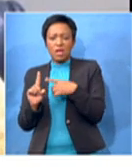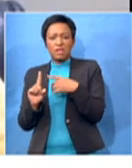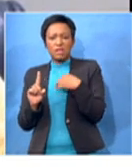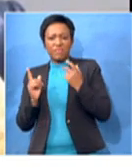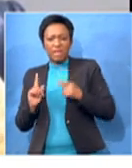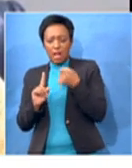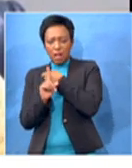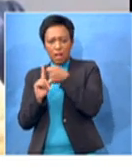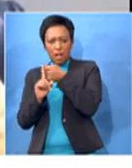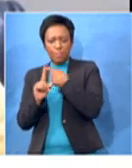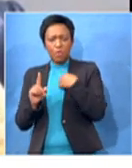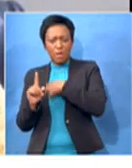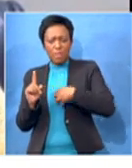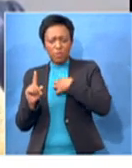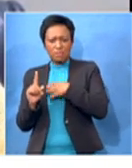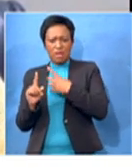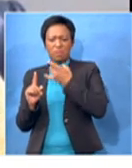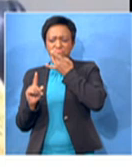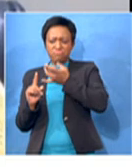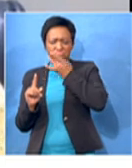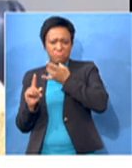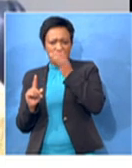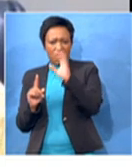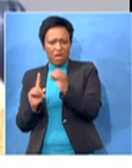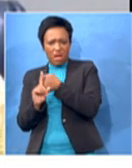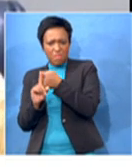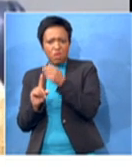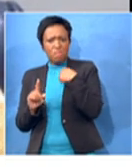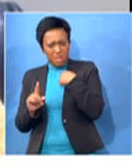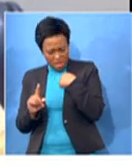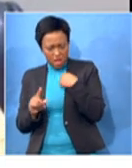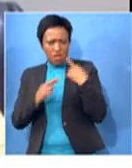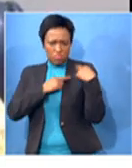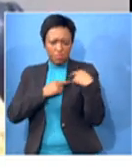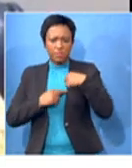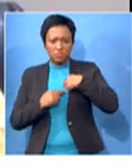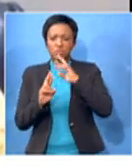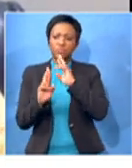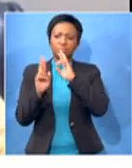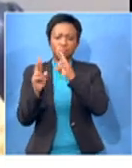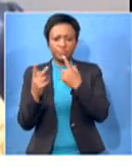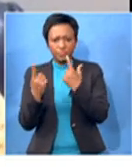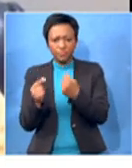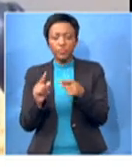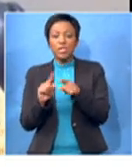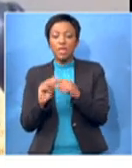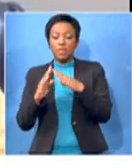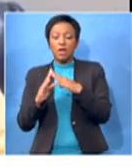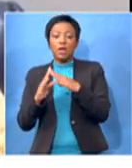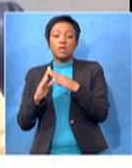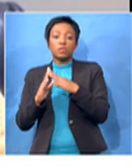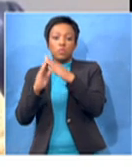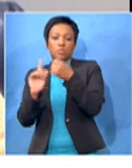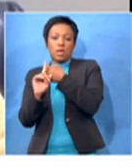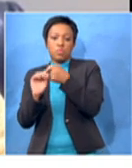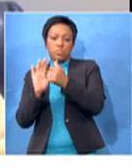my moral obligation and duty to do something about it. And what the Domestic Violence Act does is that and so if you